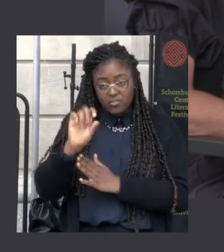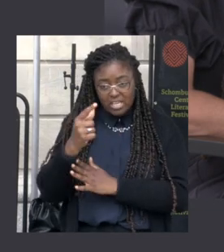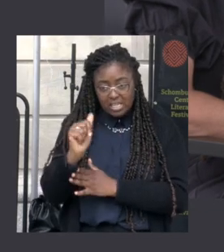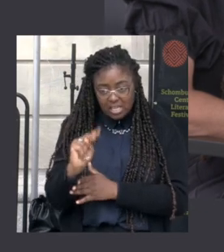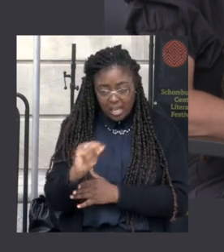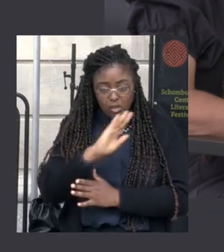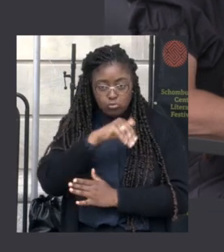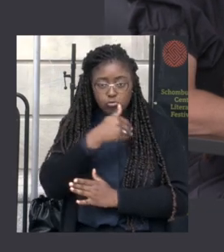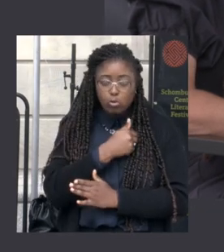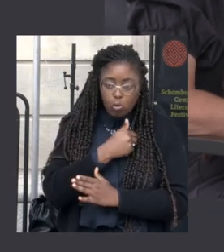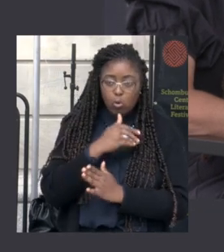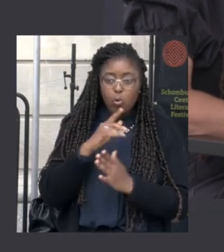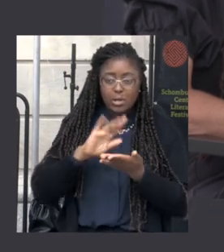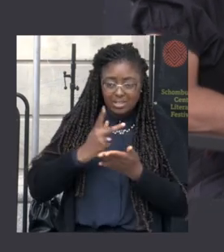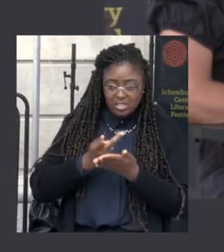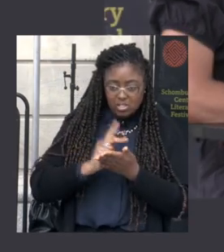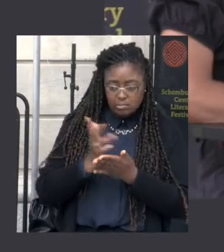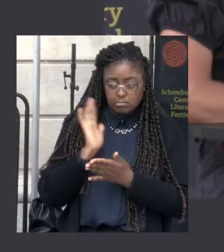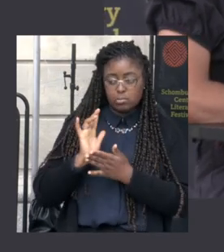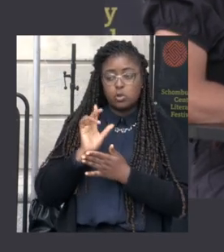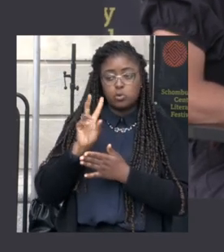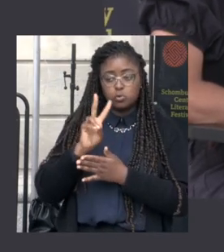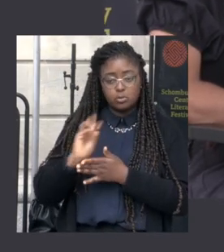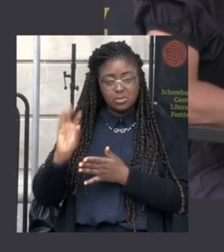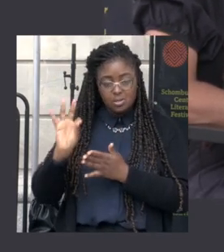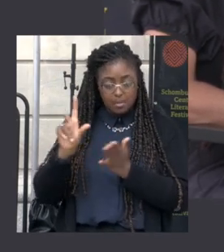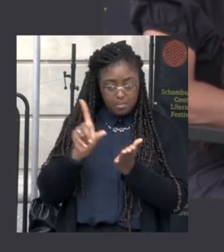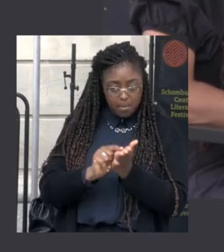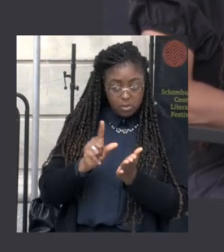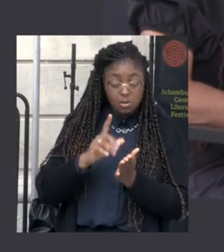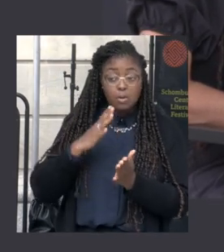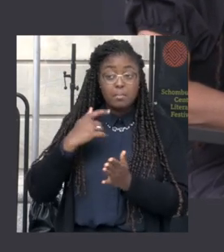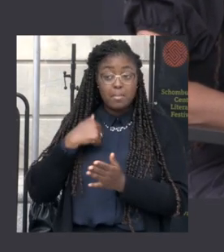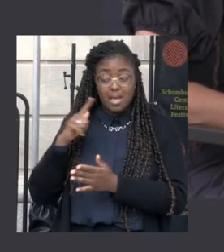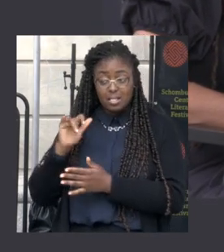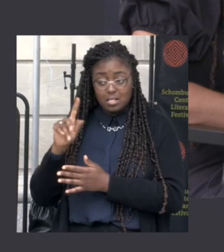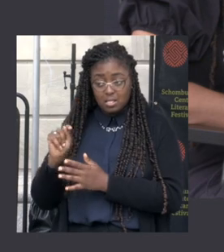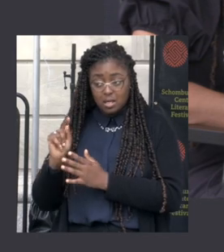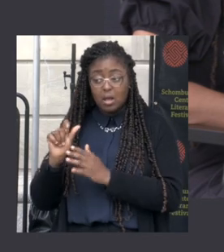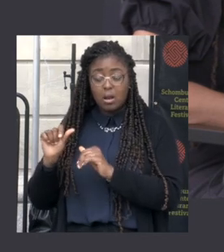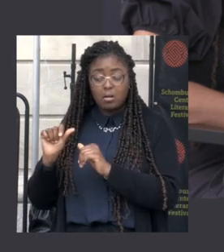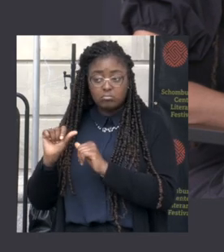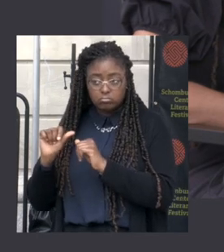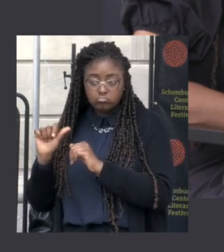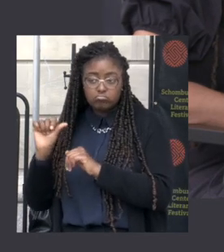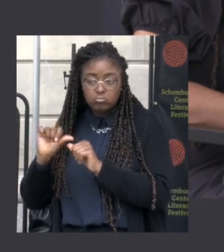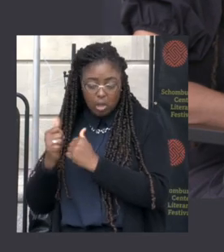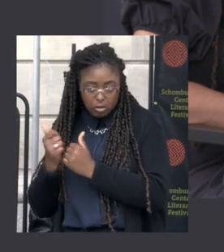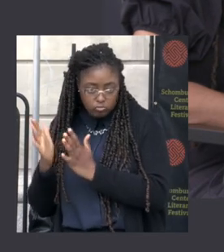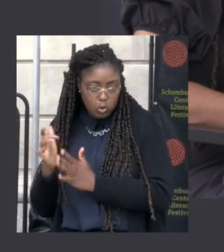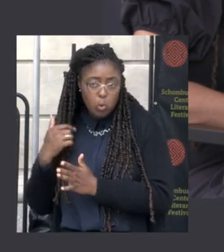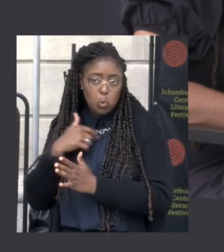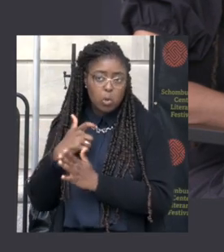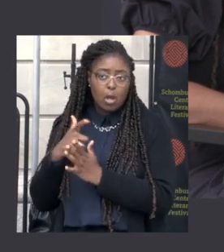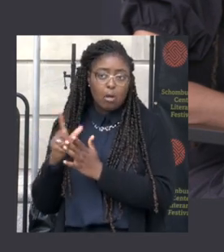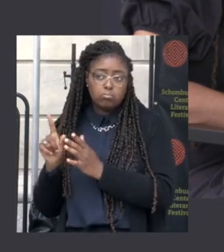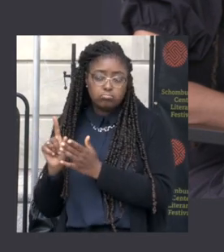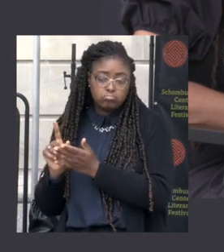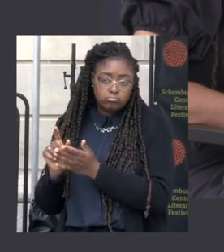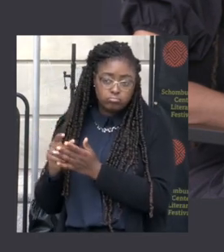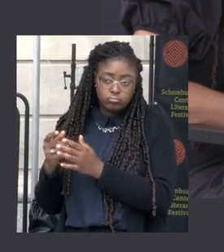was published in 2009, when my literary agent and I shopped that book around in 2007, we shopped it around to